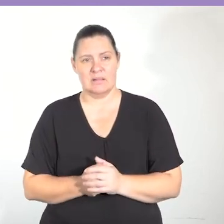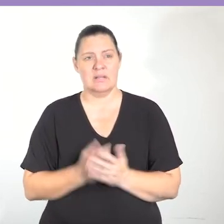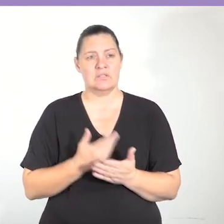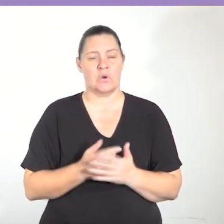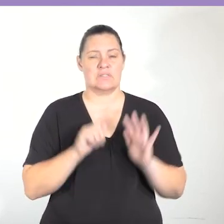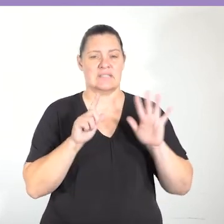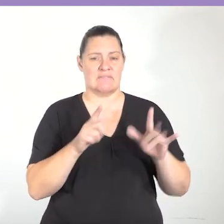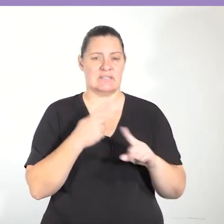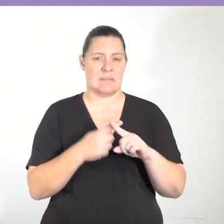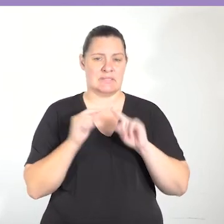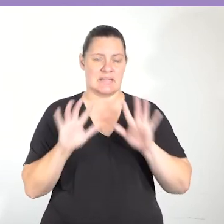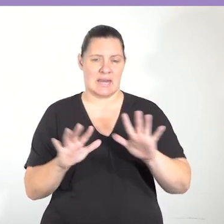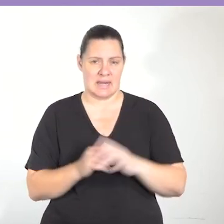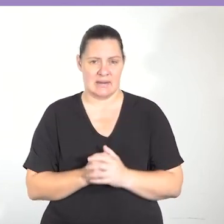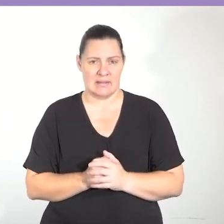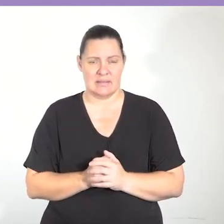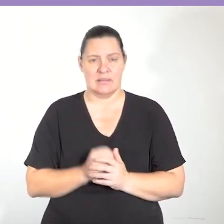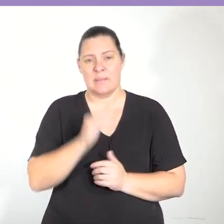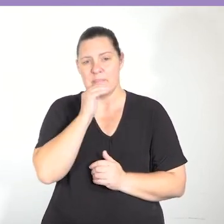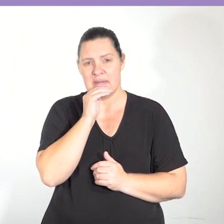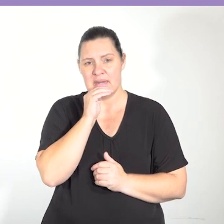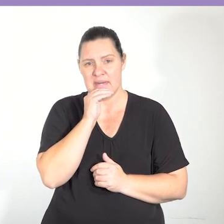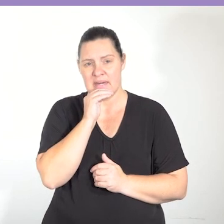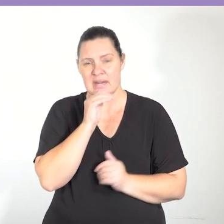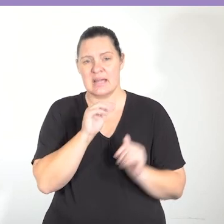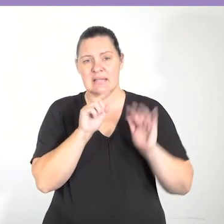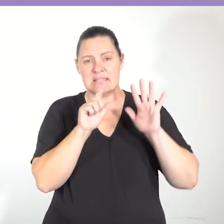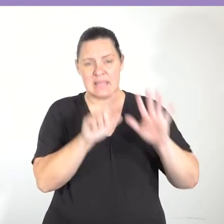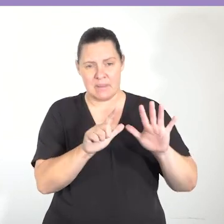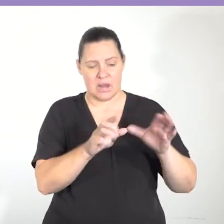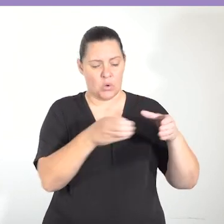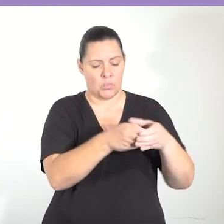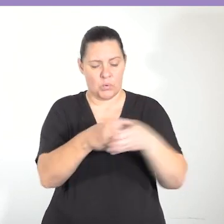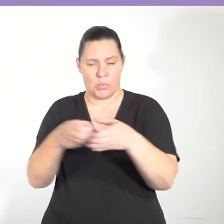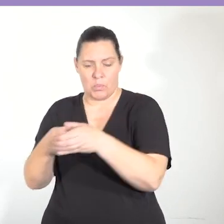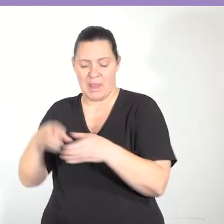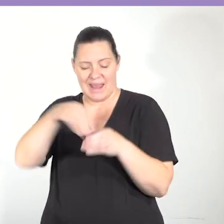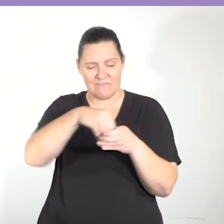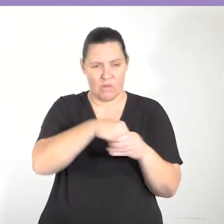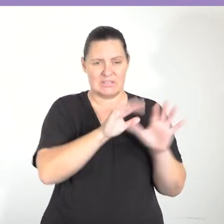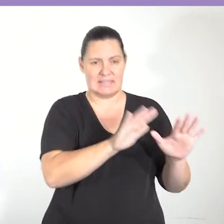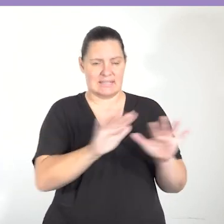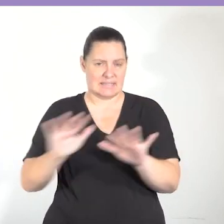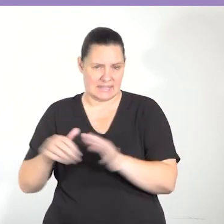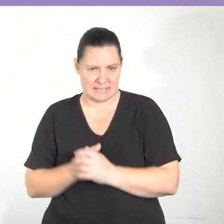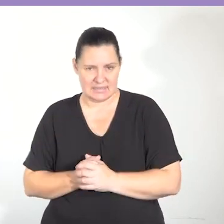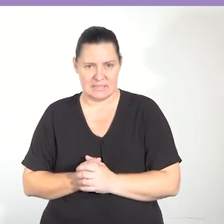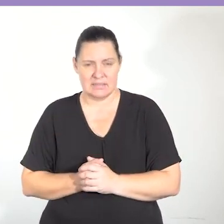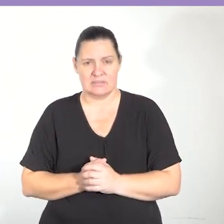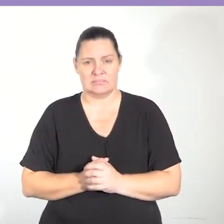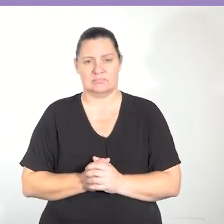So 7 times 10, what does this mean? This means that it's 7 groups of 10. So 7 times 10 gives